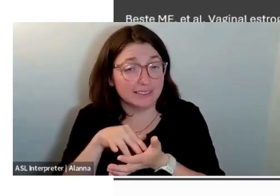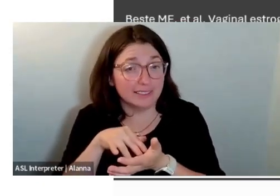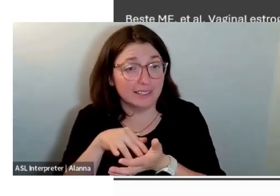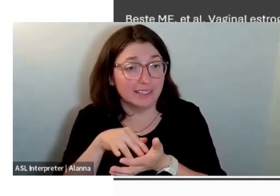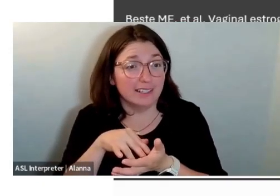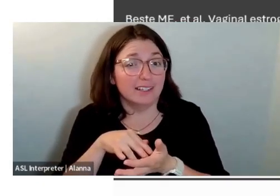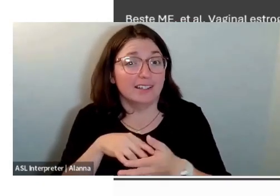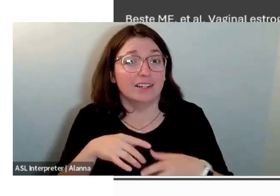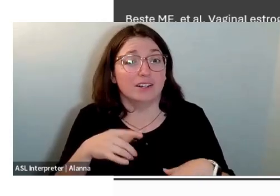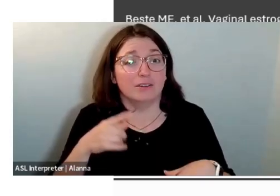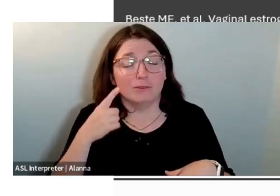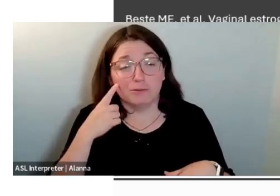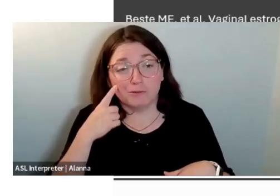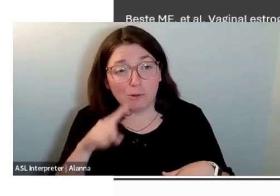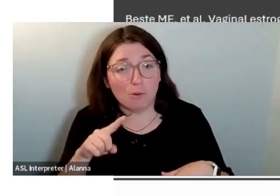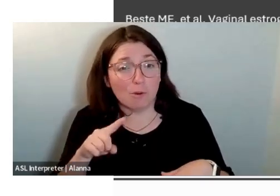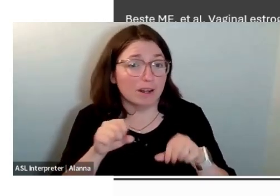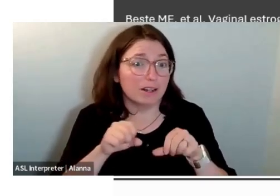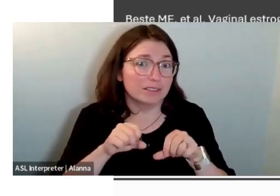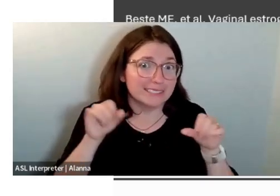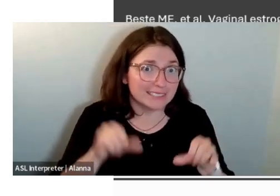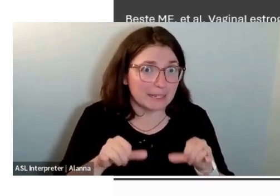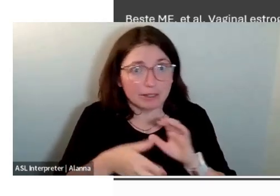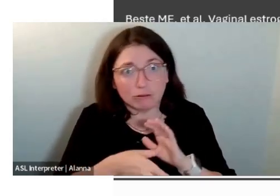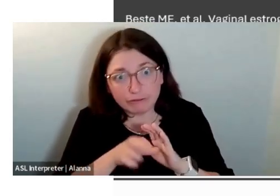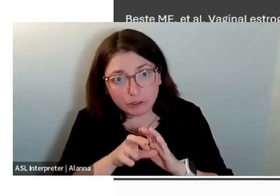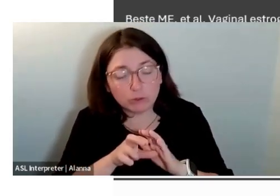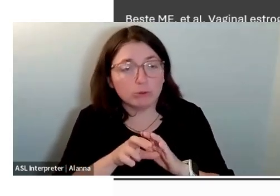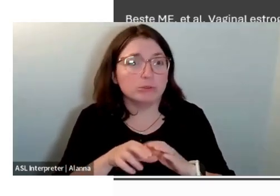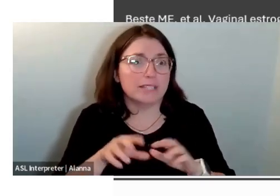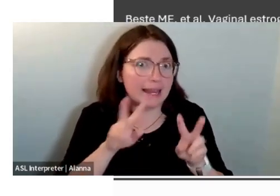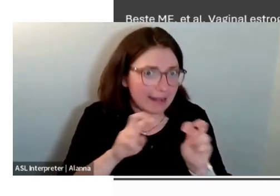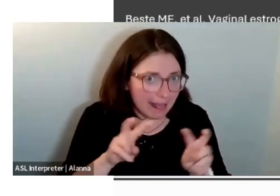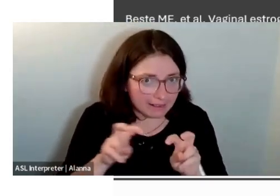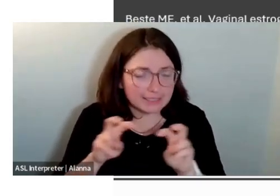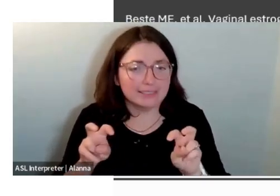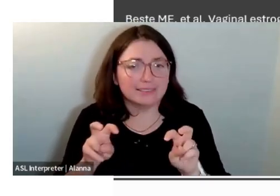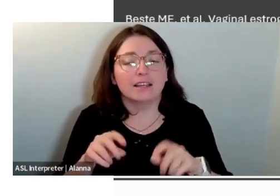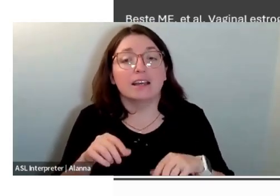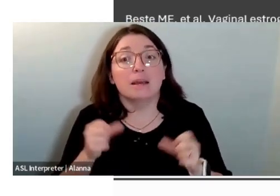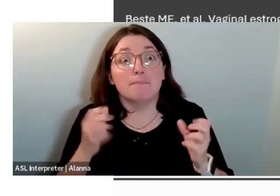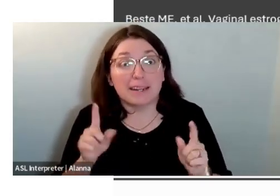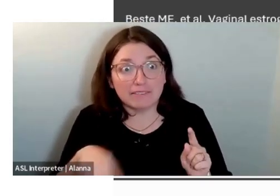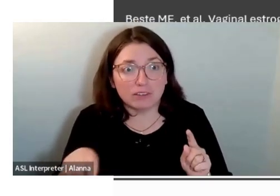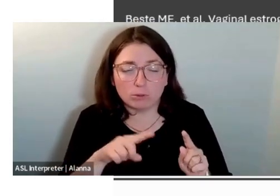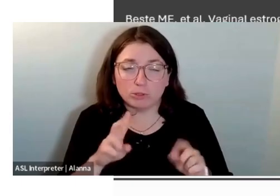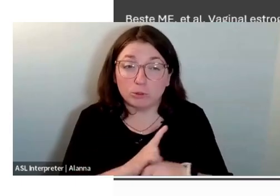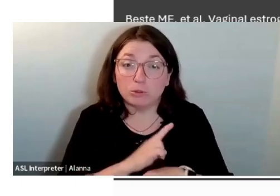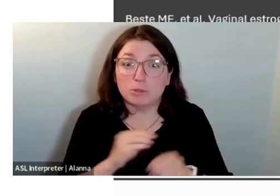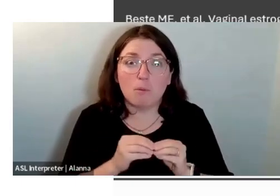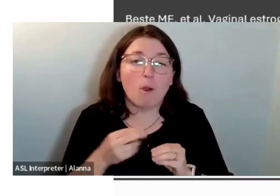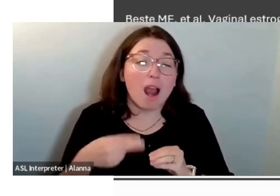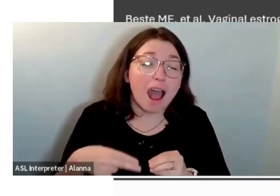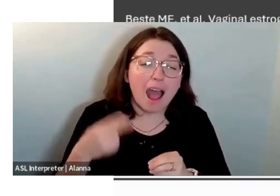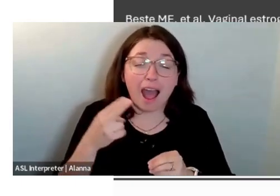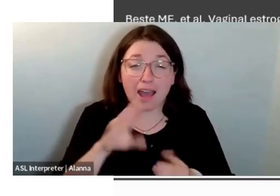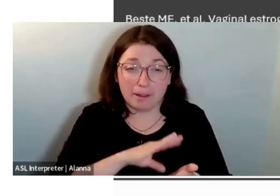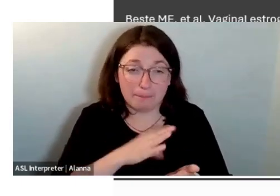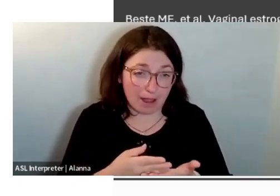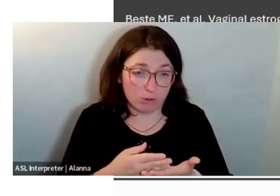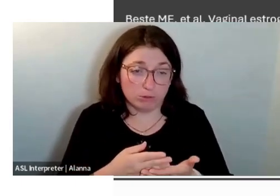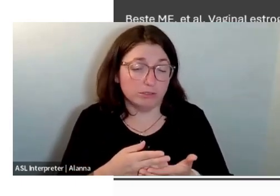systematic reviews and meta-analyses are based on are using much higher dose vaginal estrogen than